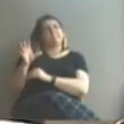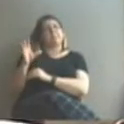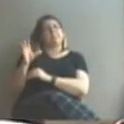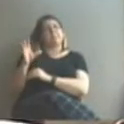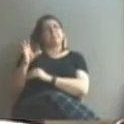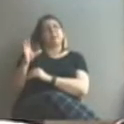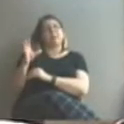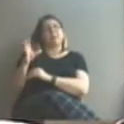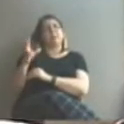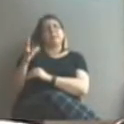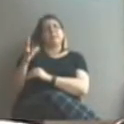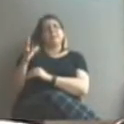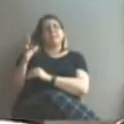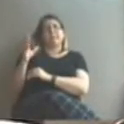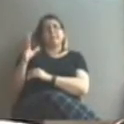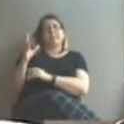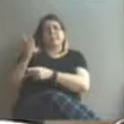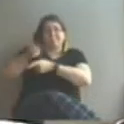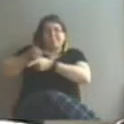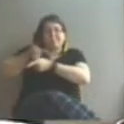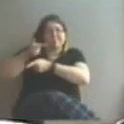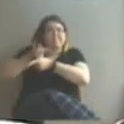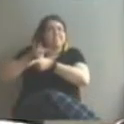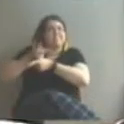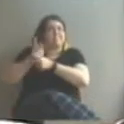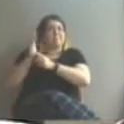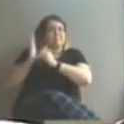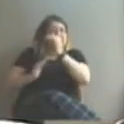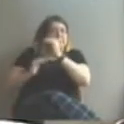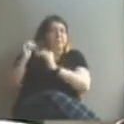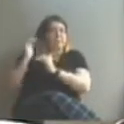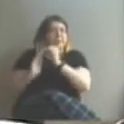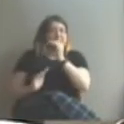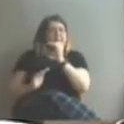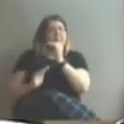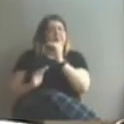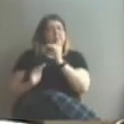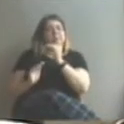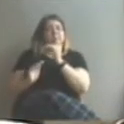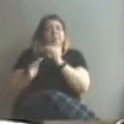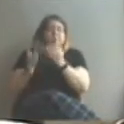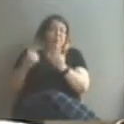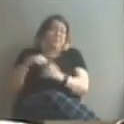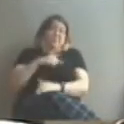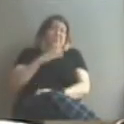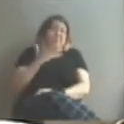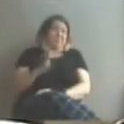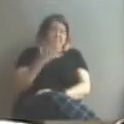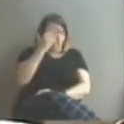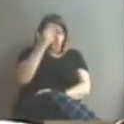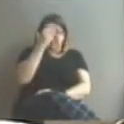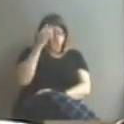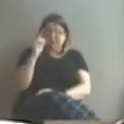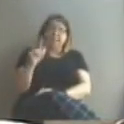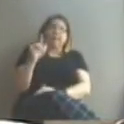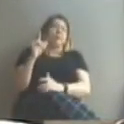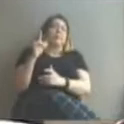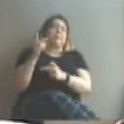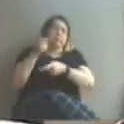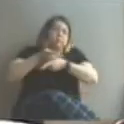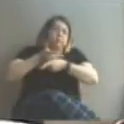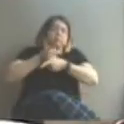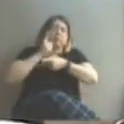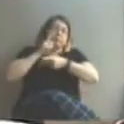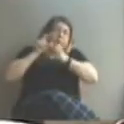at the penalty of the upkeep of our buildings, which, as we all know, we're going to need for a long time.